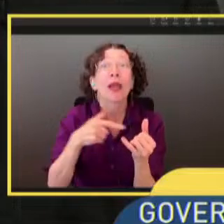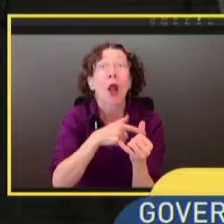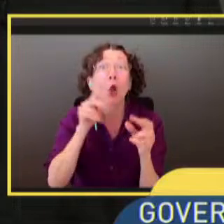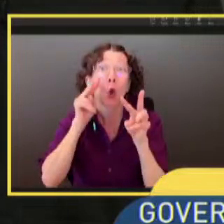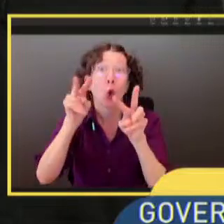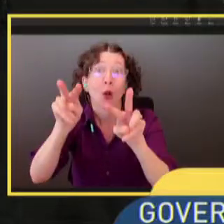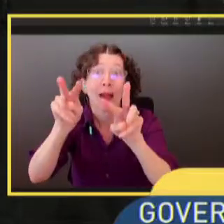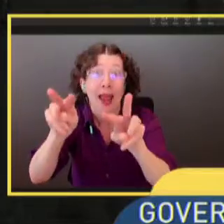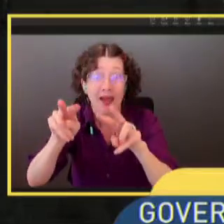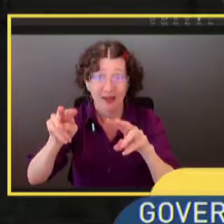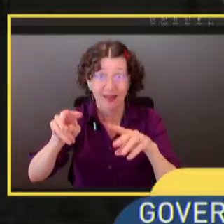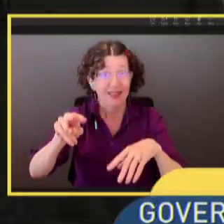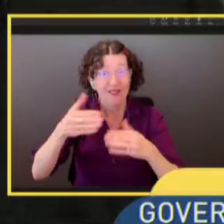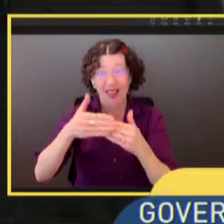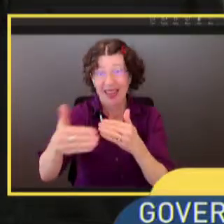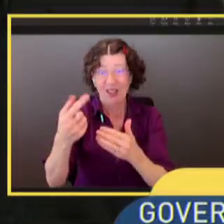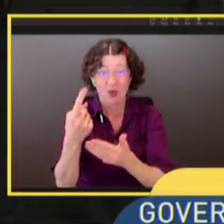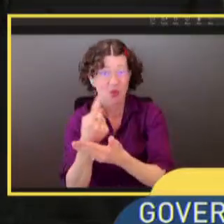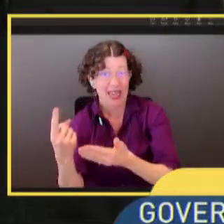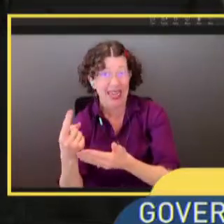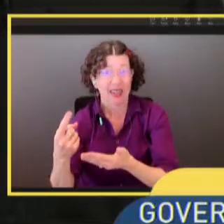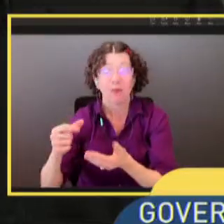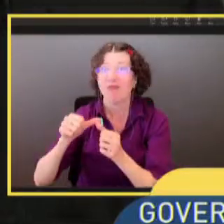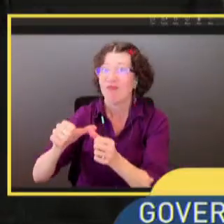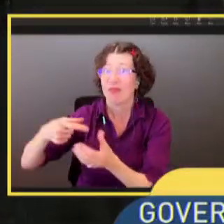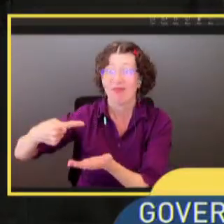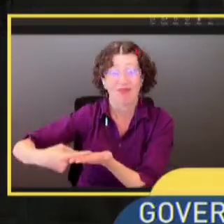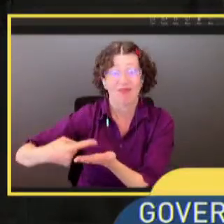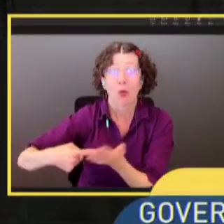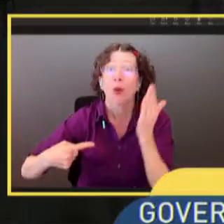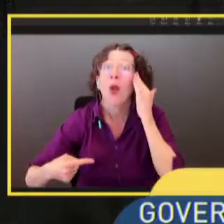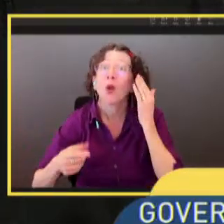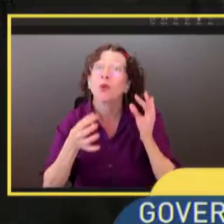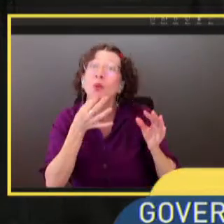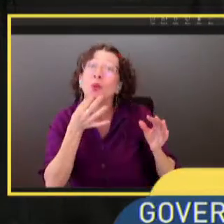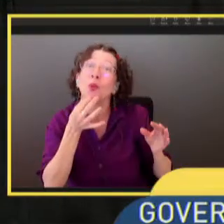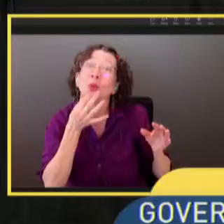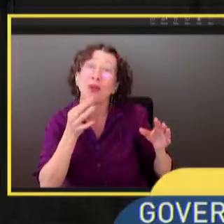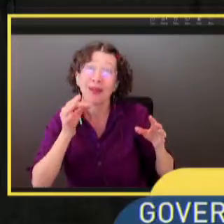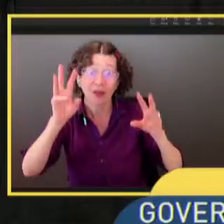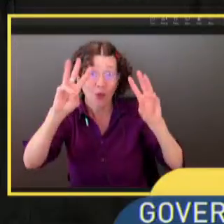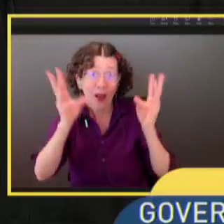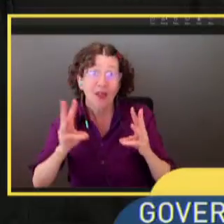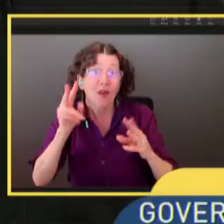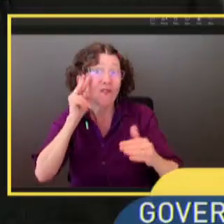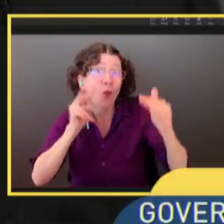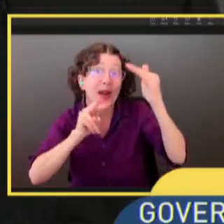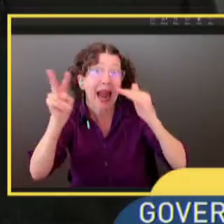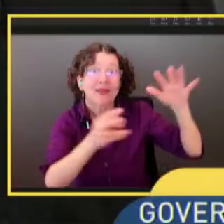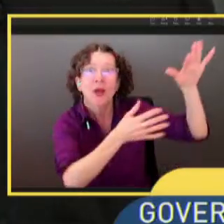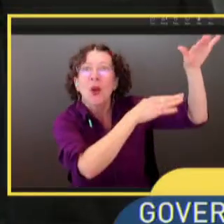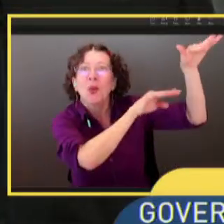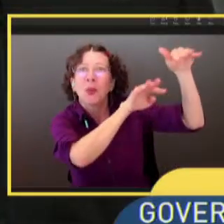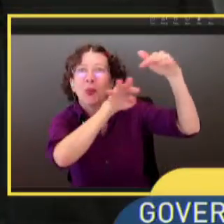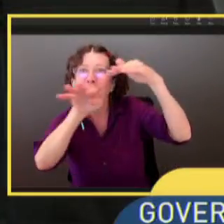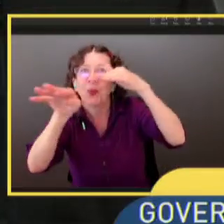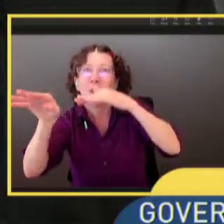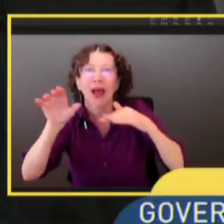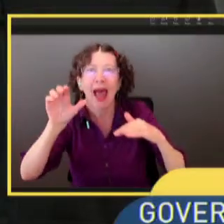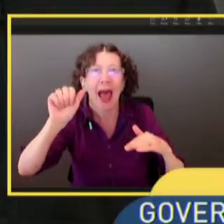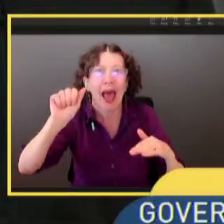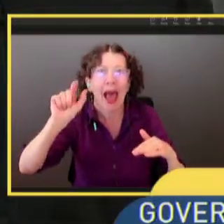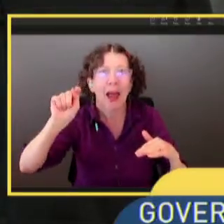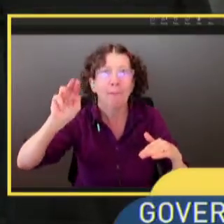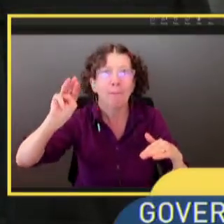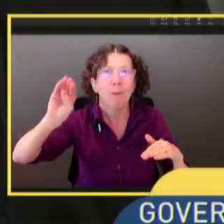face different challenges, so we appreciate them making sure their constituents are informed. Lastly, and then I'll turn it over to Girmay next.